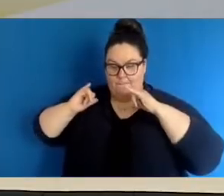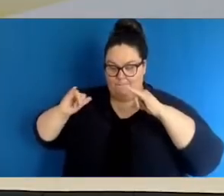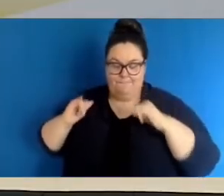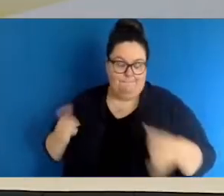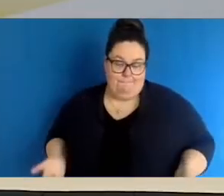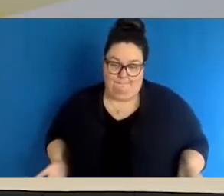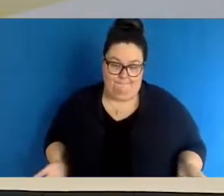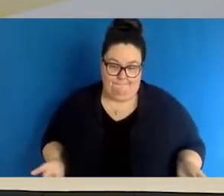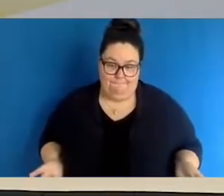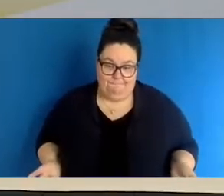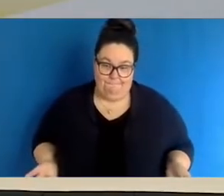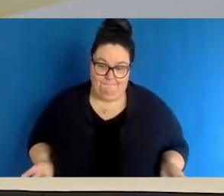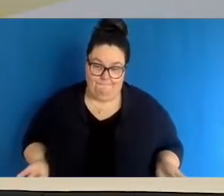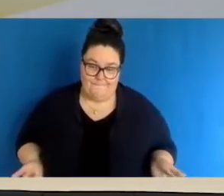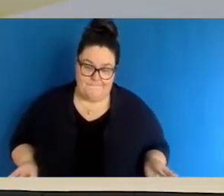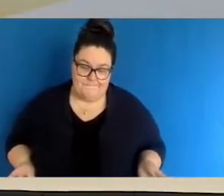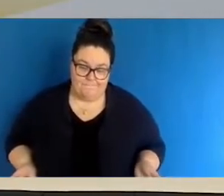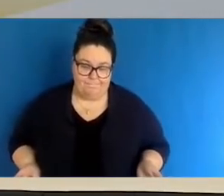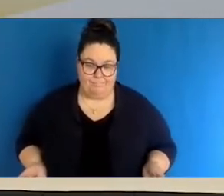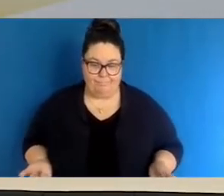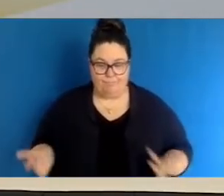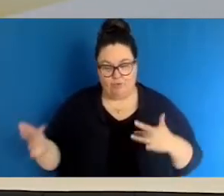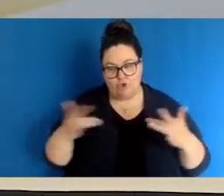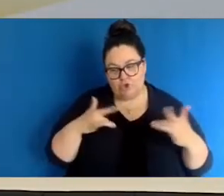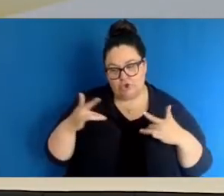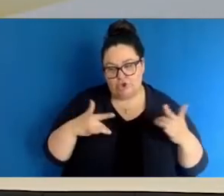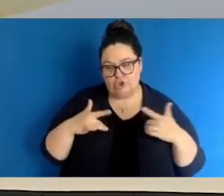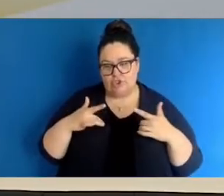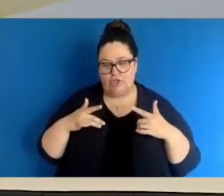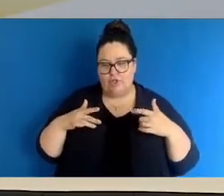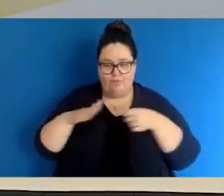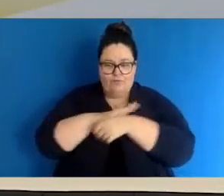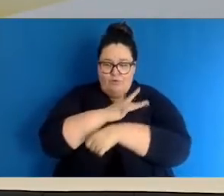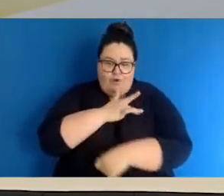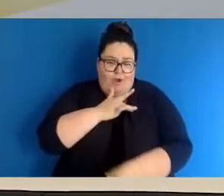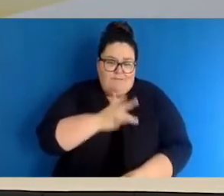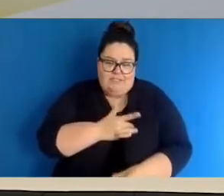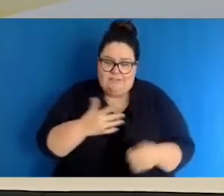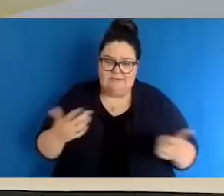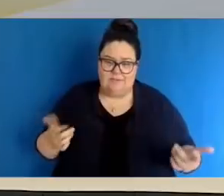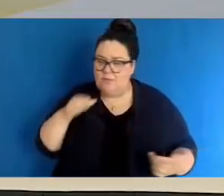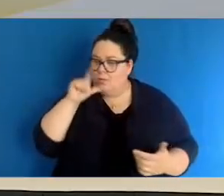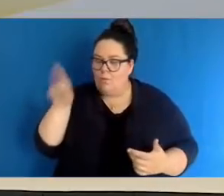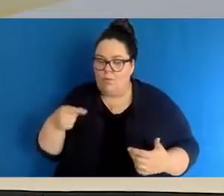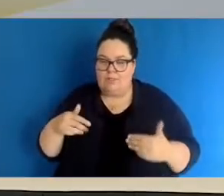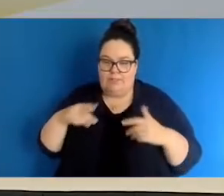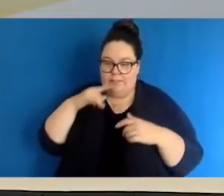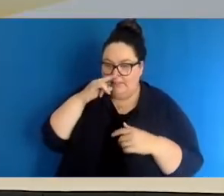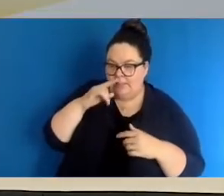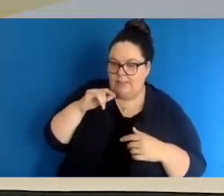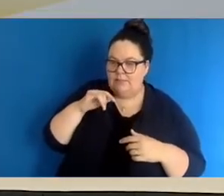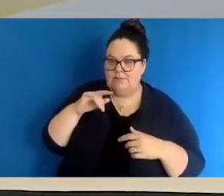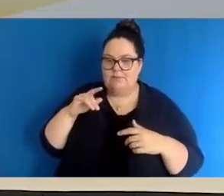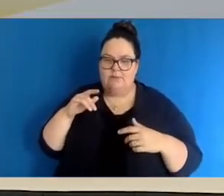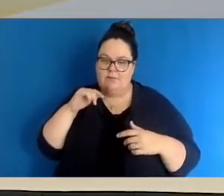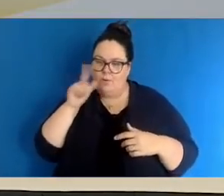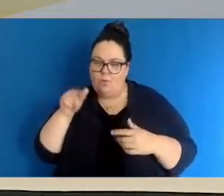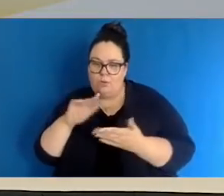those feelings. Worried about the whole province, and